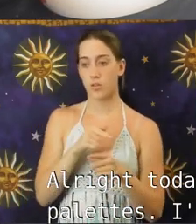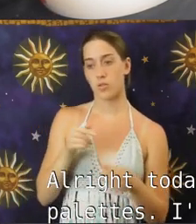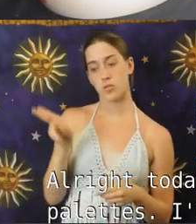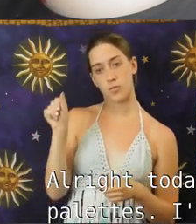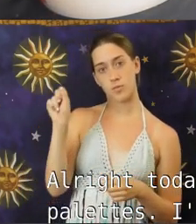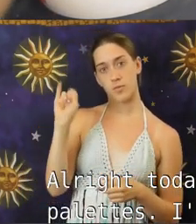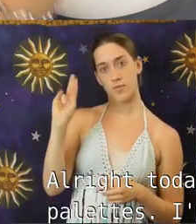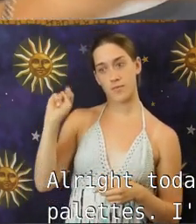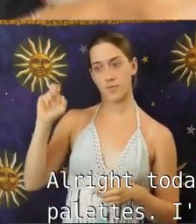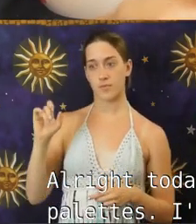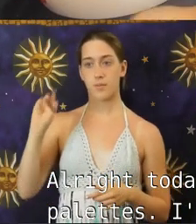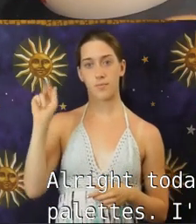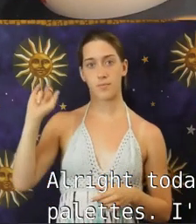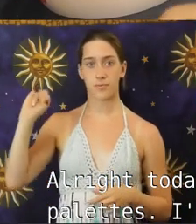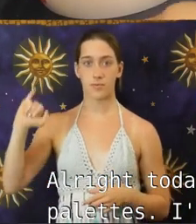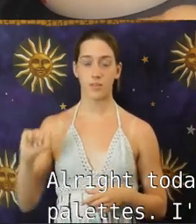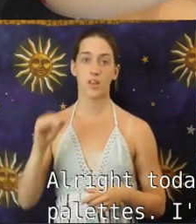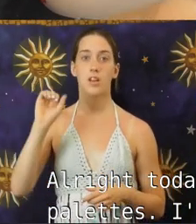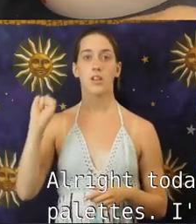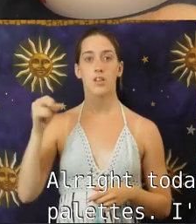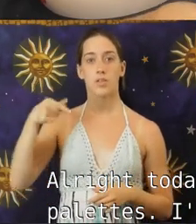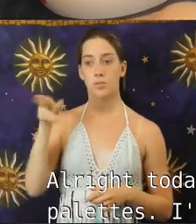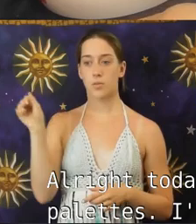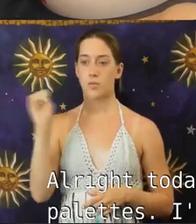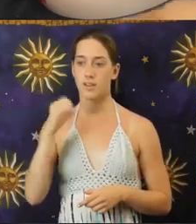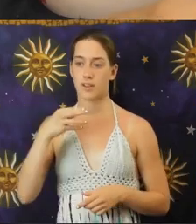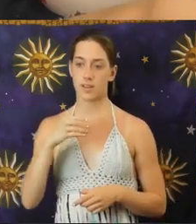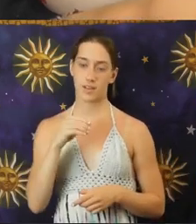palettes. I'm using Main Squeeze by ColourPop.